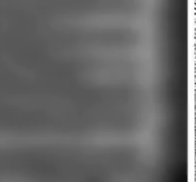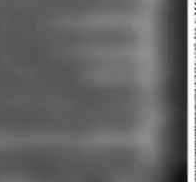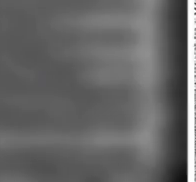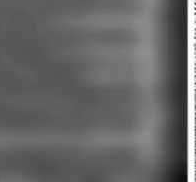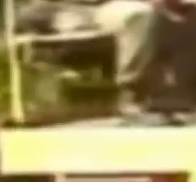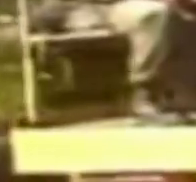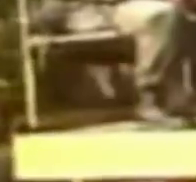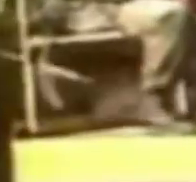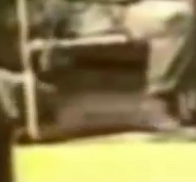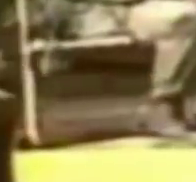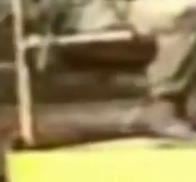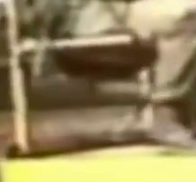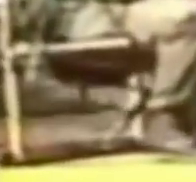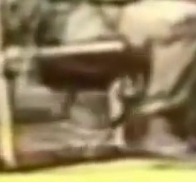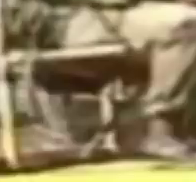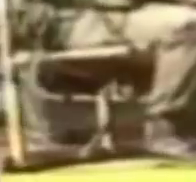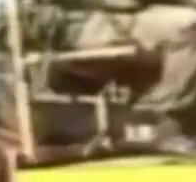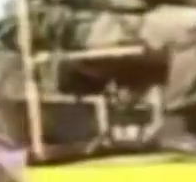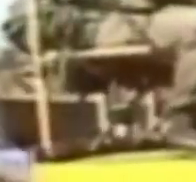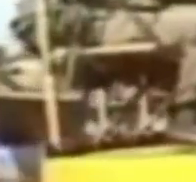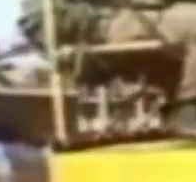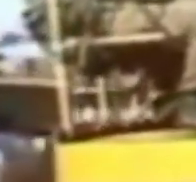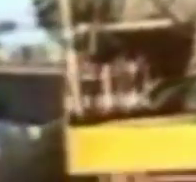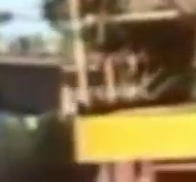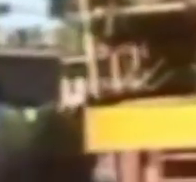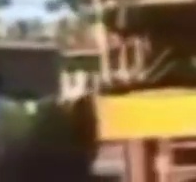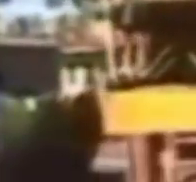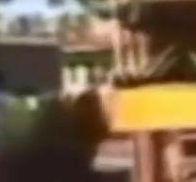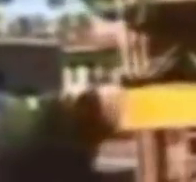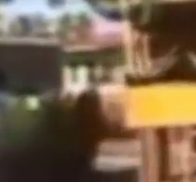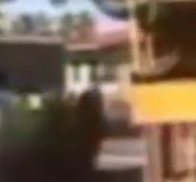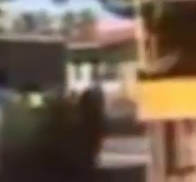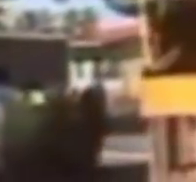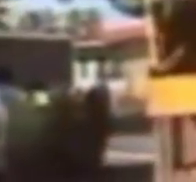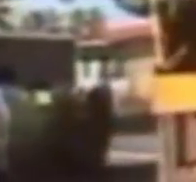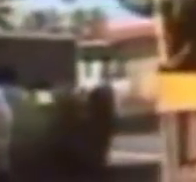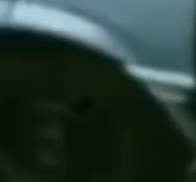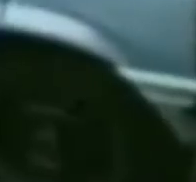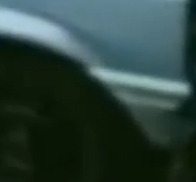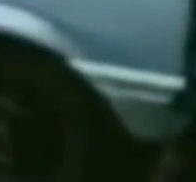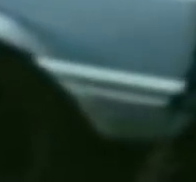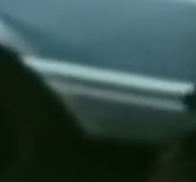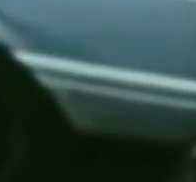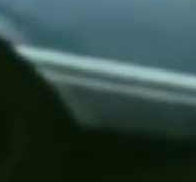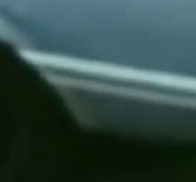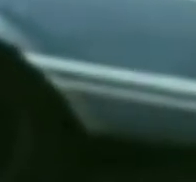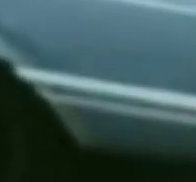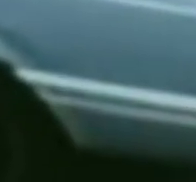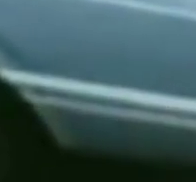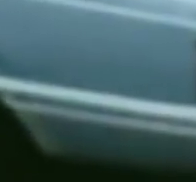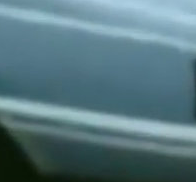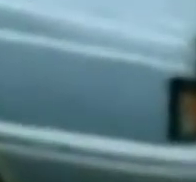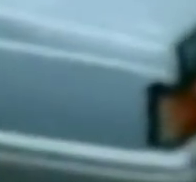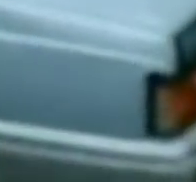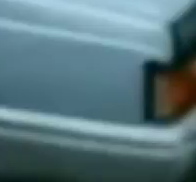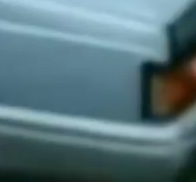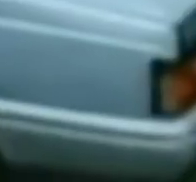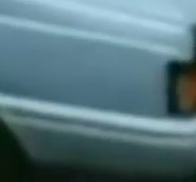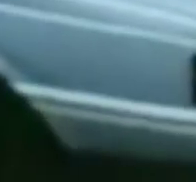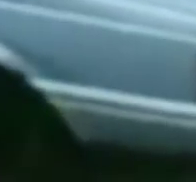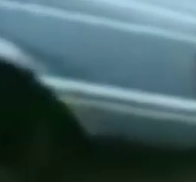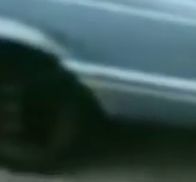introduced following the coup, beginning nearly 2 decades of divisive policies, French provincialism, ethnic